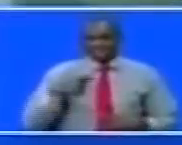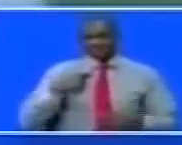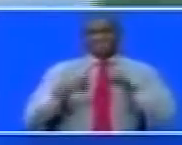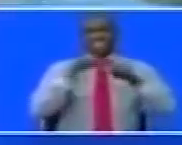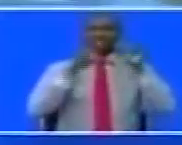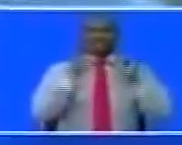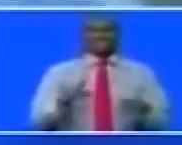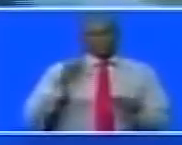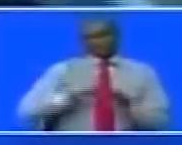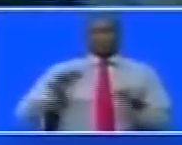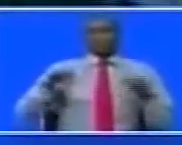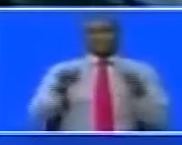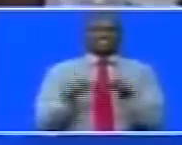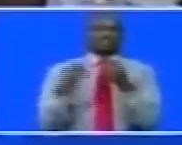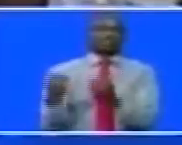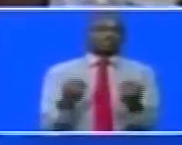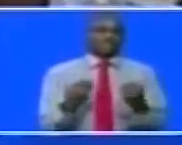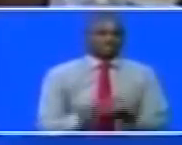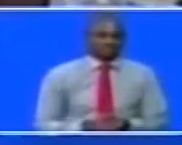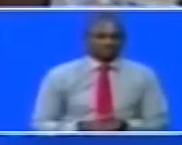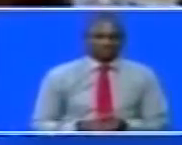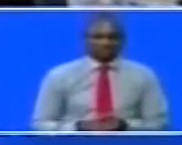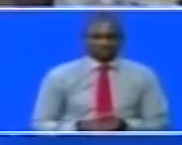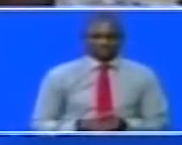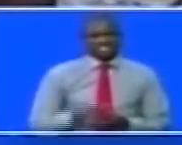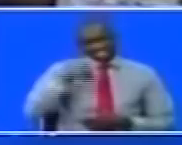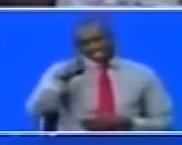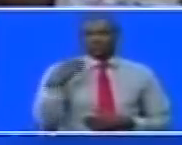men are childish and lack leadership skills.